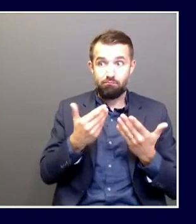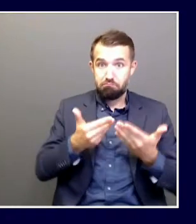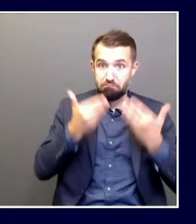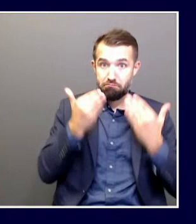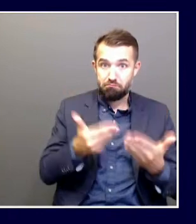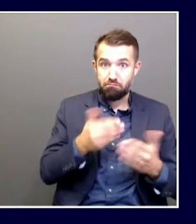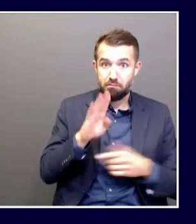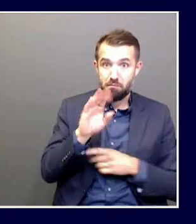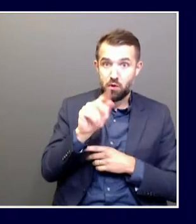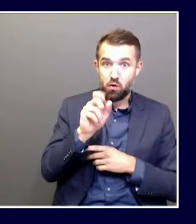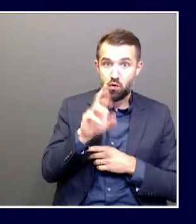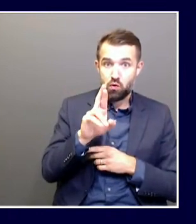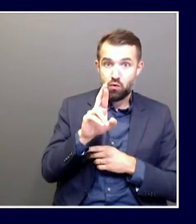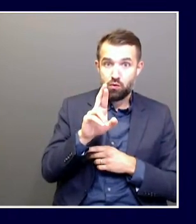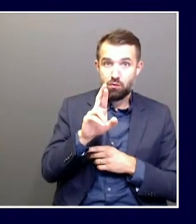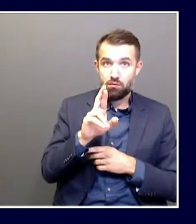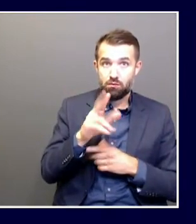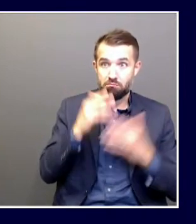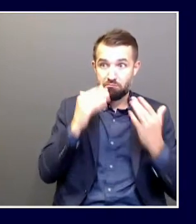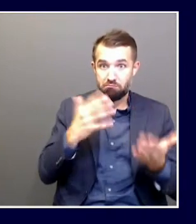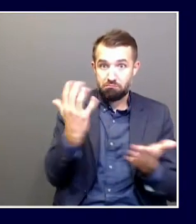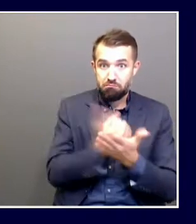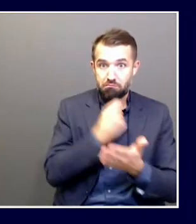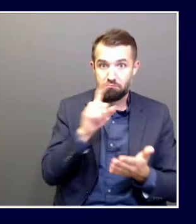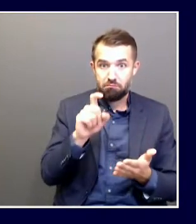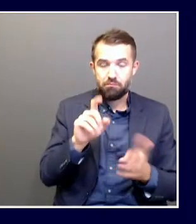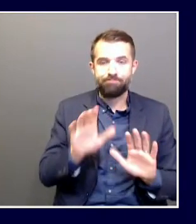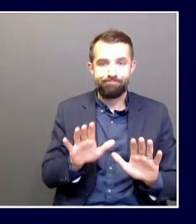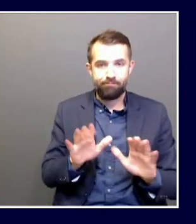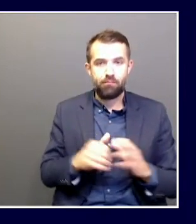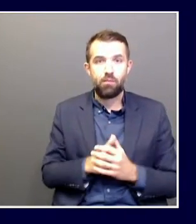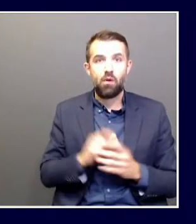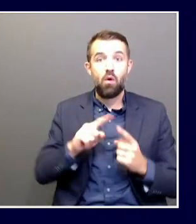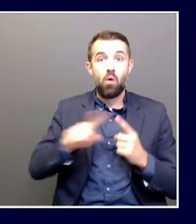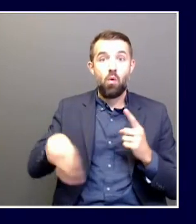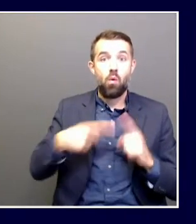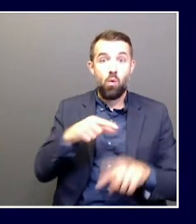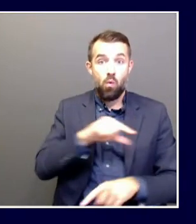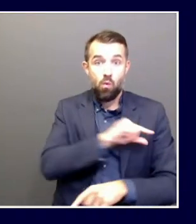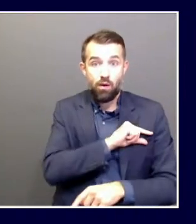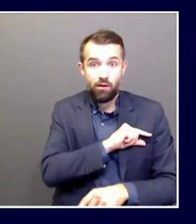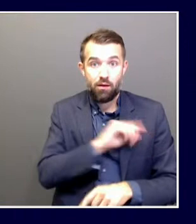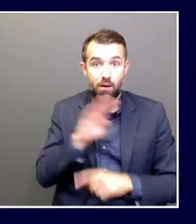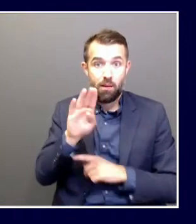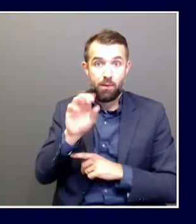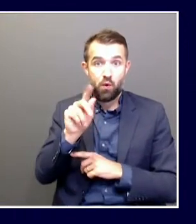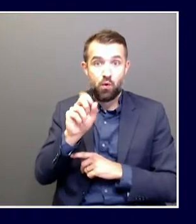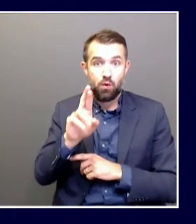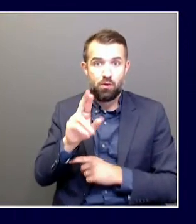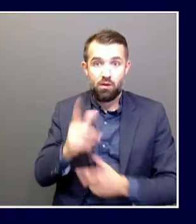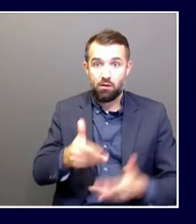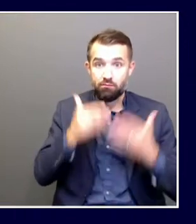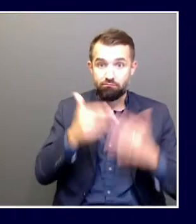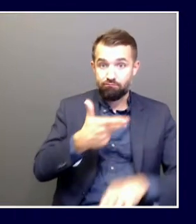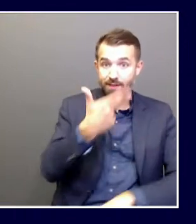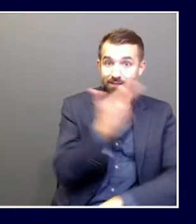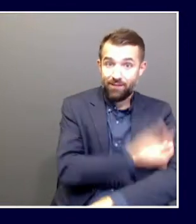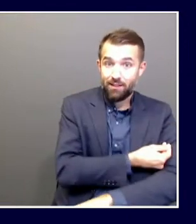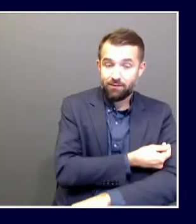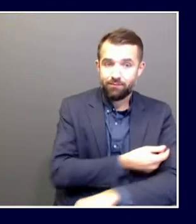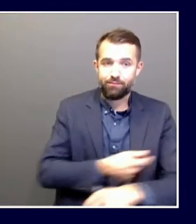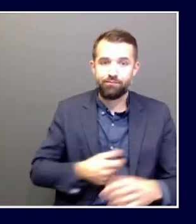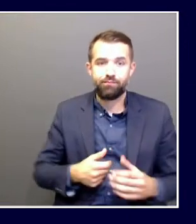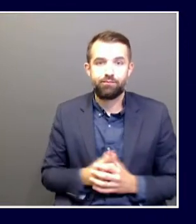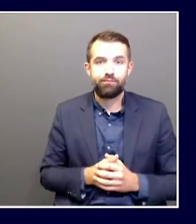answer there remains, in general, when they become eligible for the booster. Right now, that recommendation is for folks to get their booster